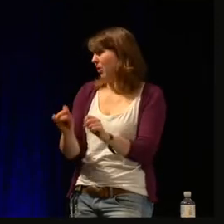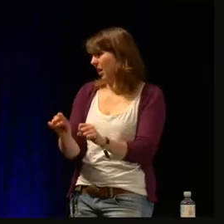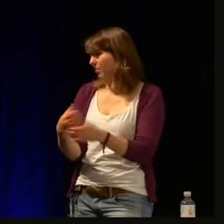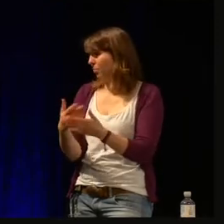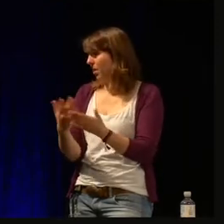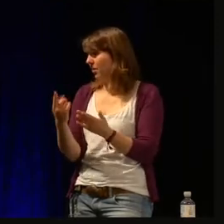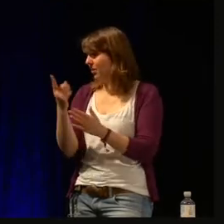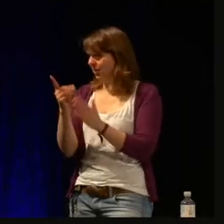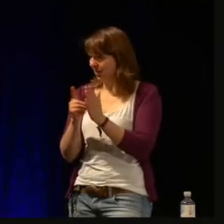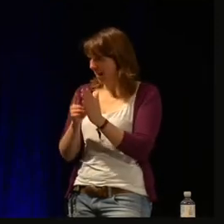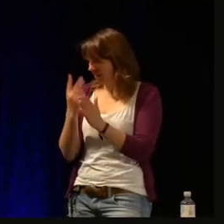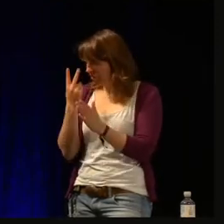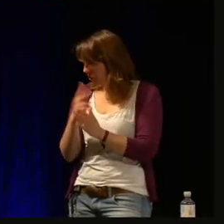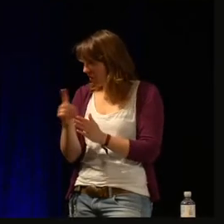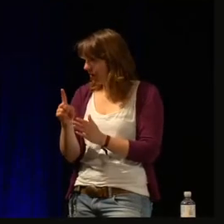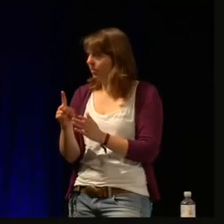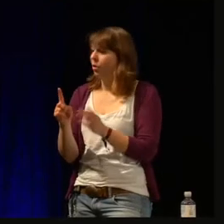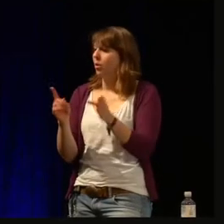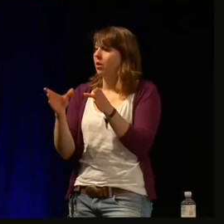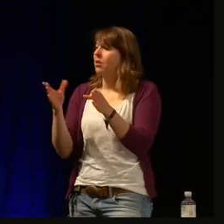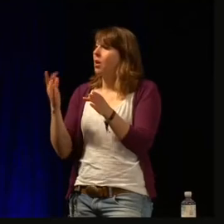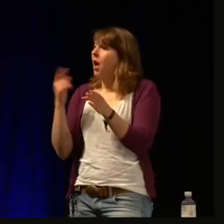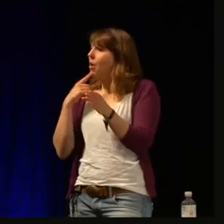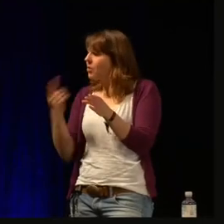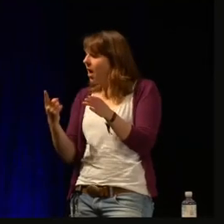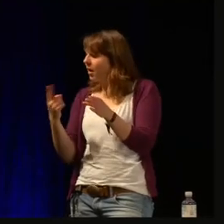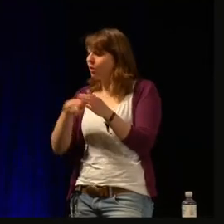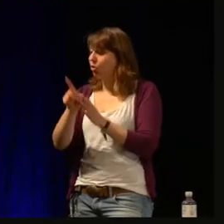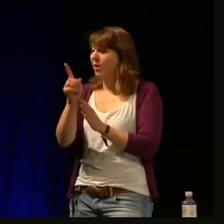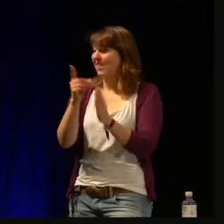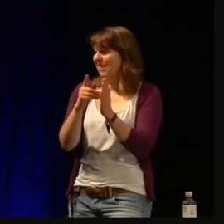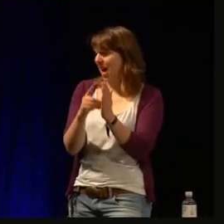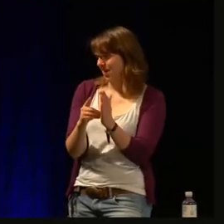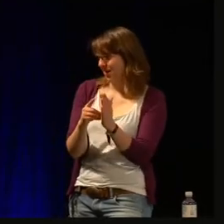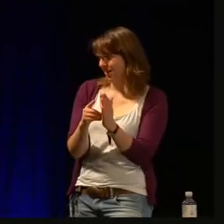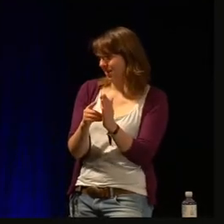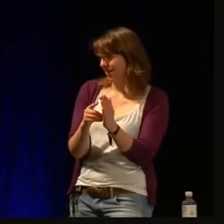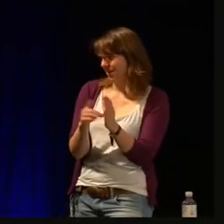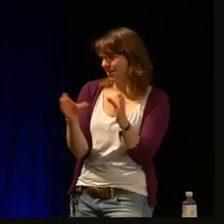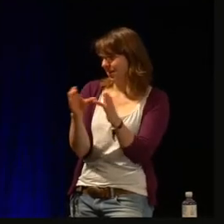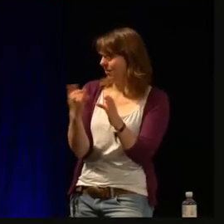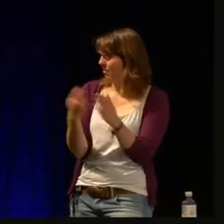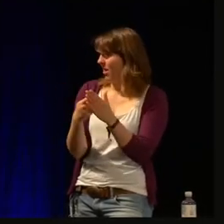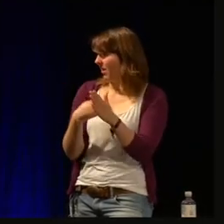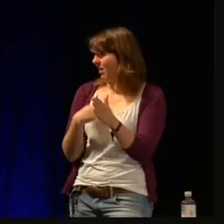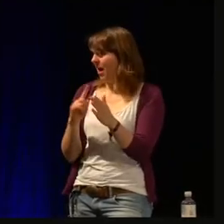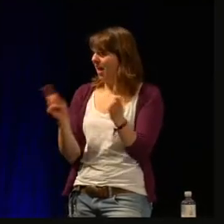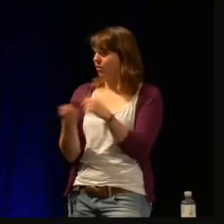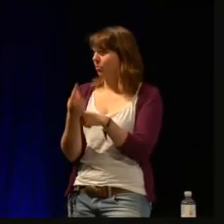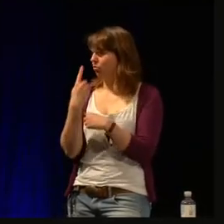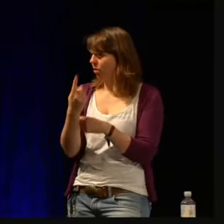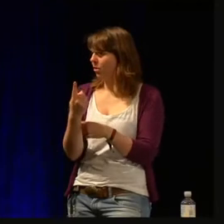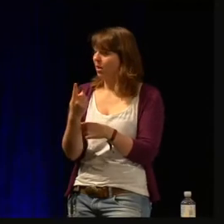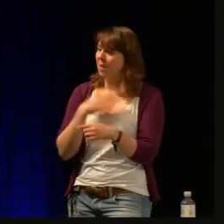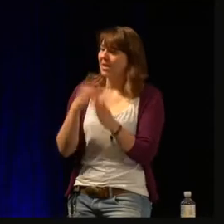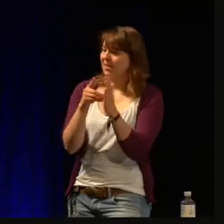approach, and that's not about how do I have to think about my hypotheses when I look at the data,